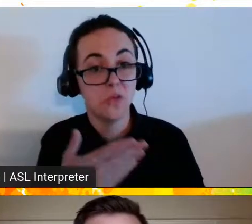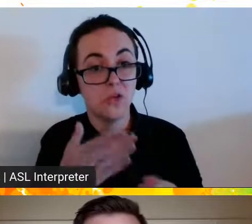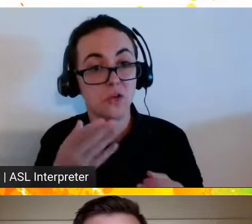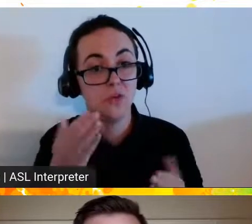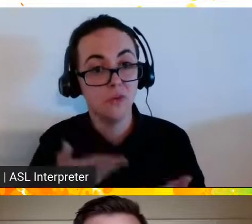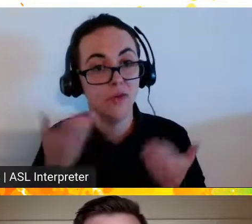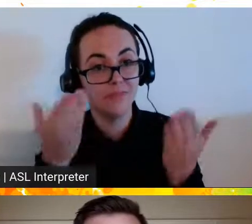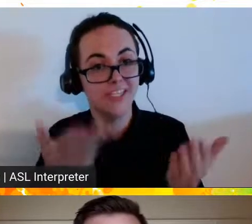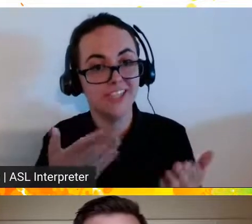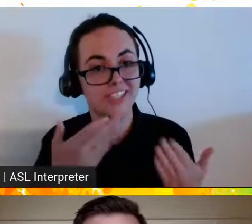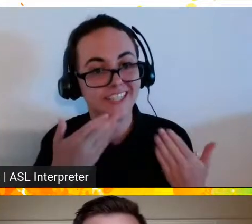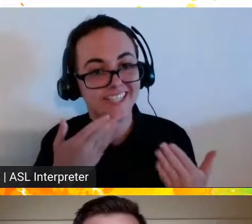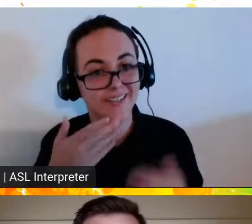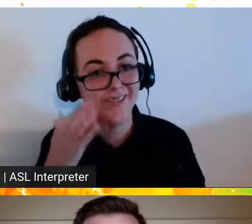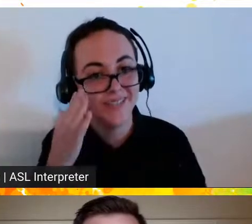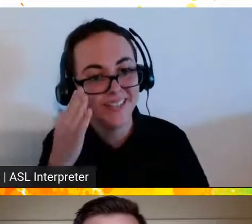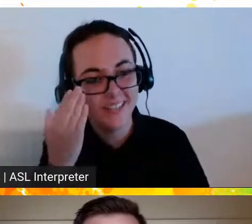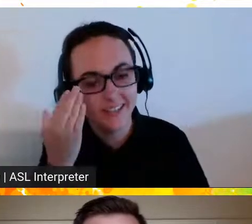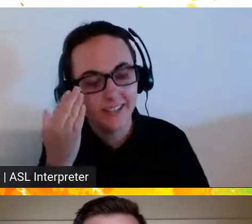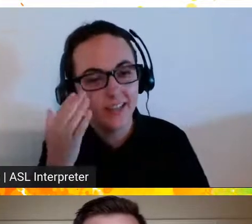I think that